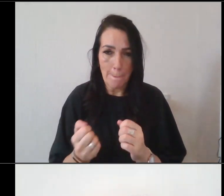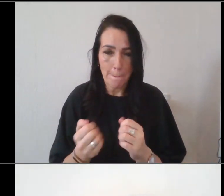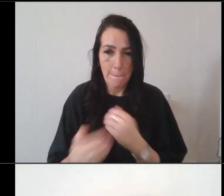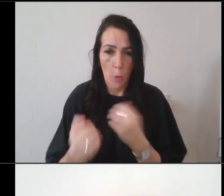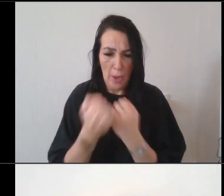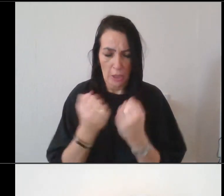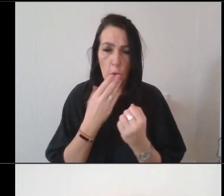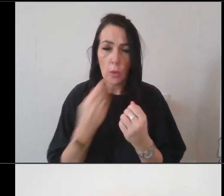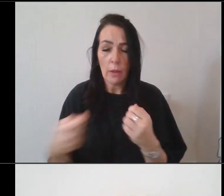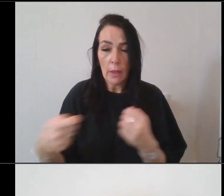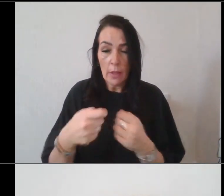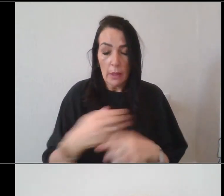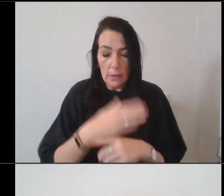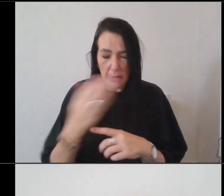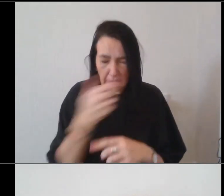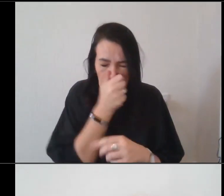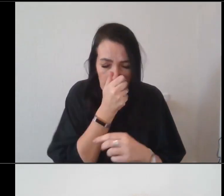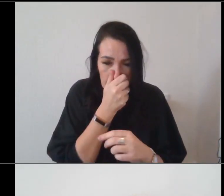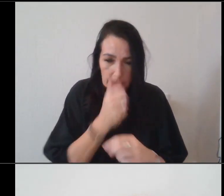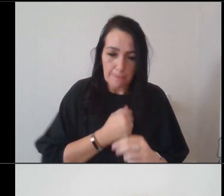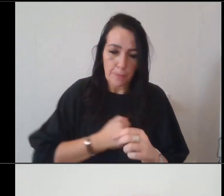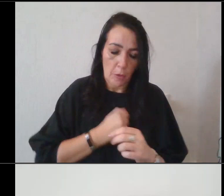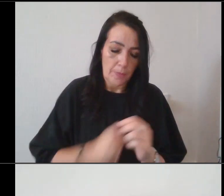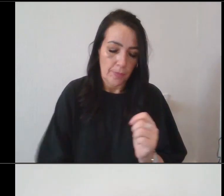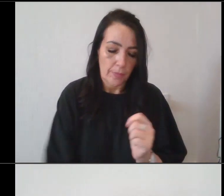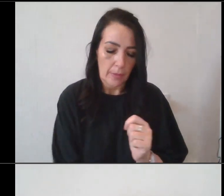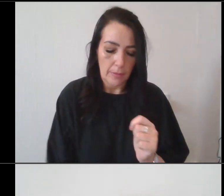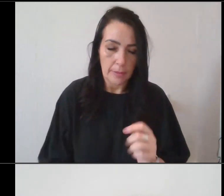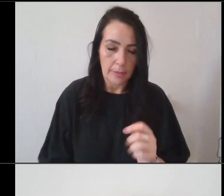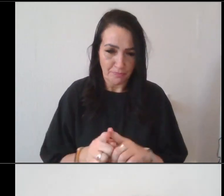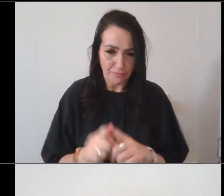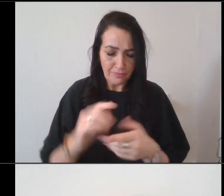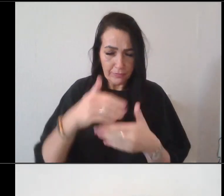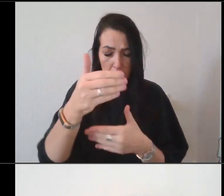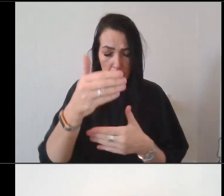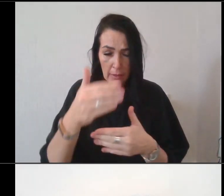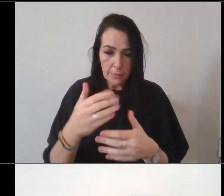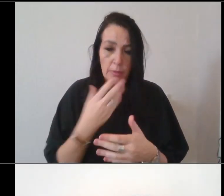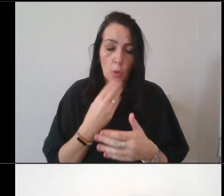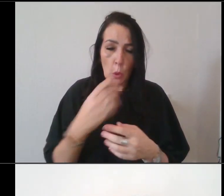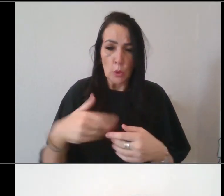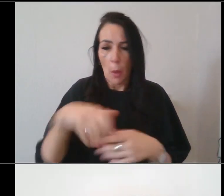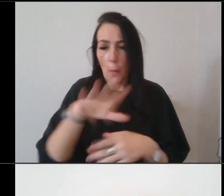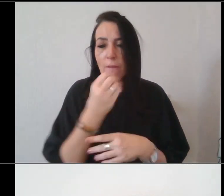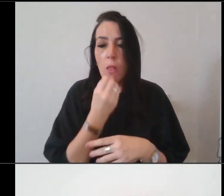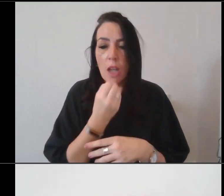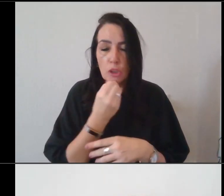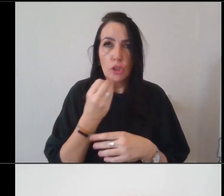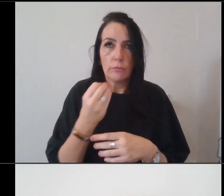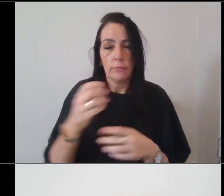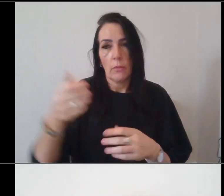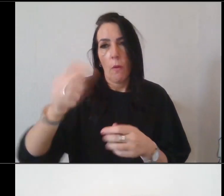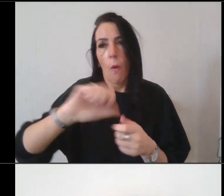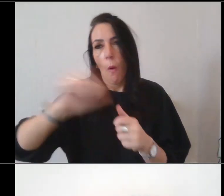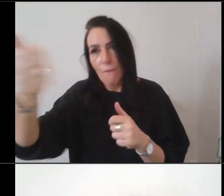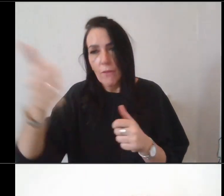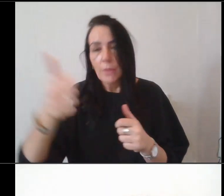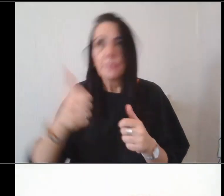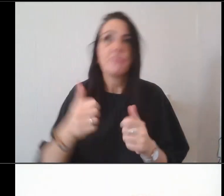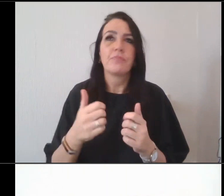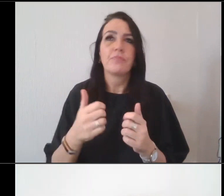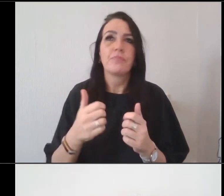unnecessarily. But also switching off plugs and monitors when they're not in use, if you're away for your lunch, or if you're done for the day,